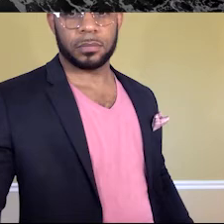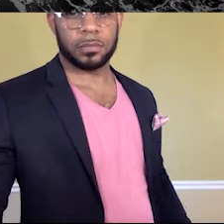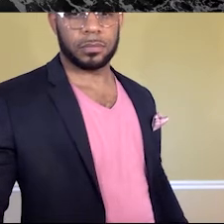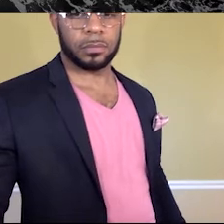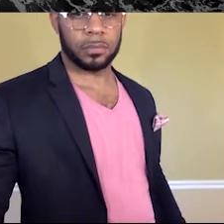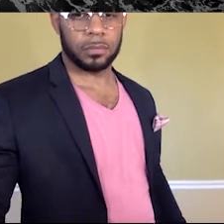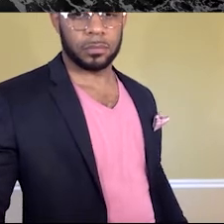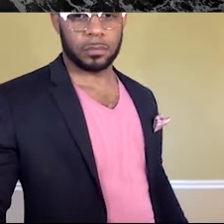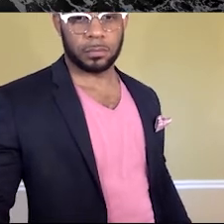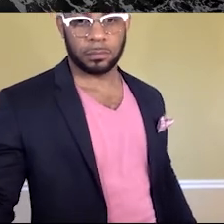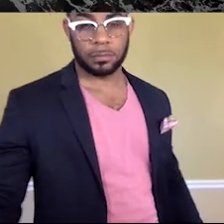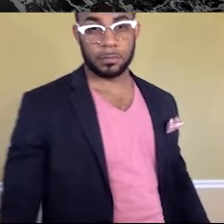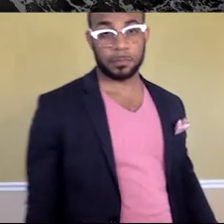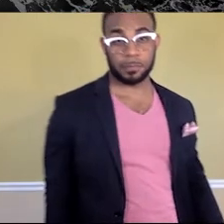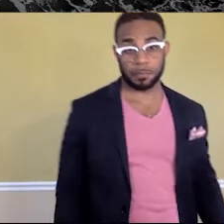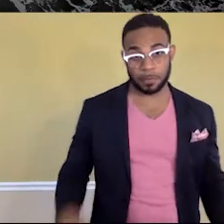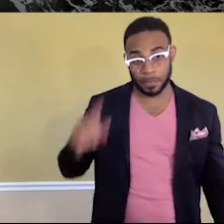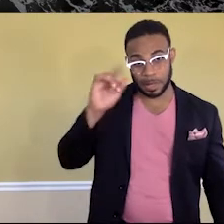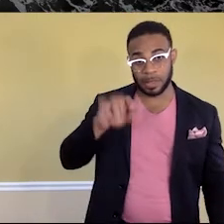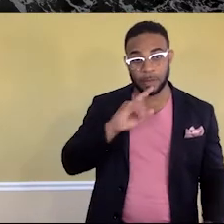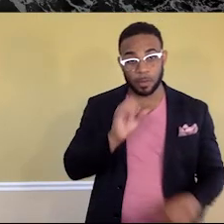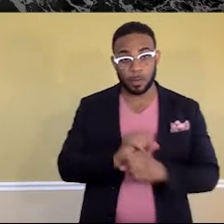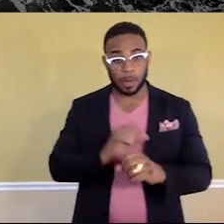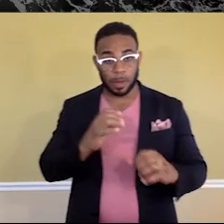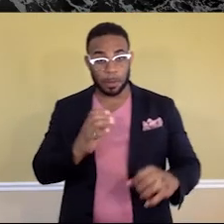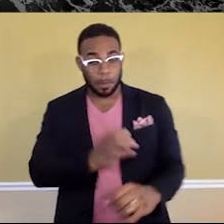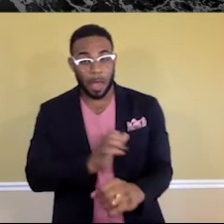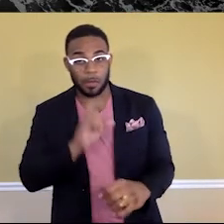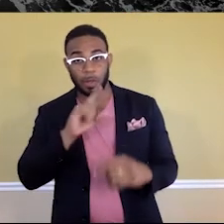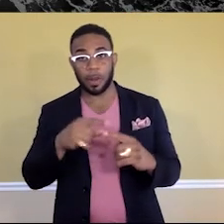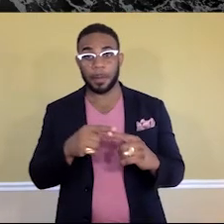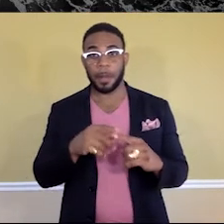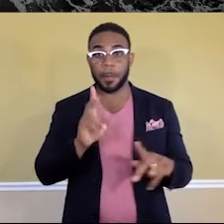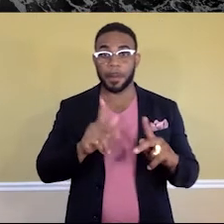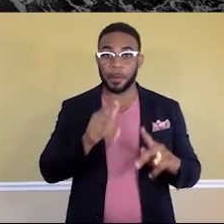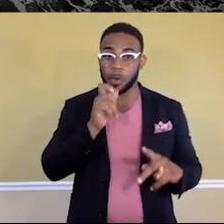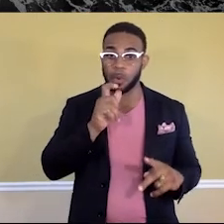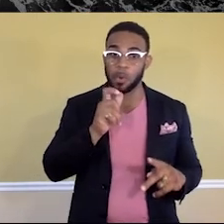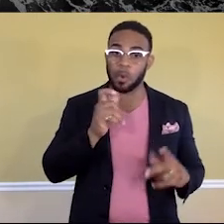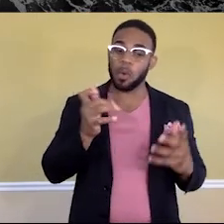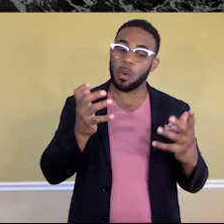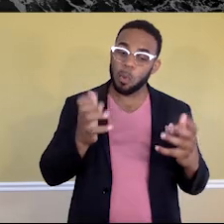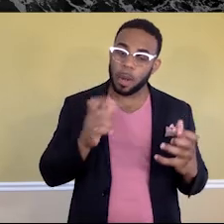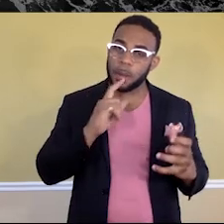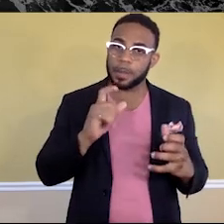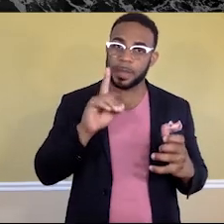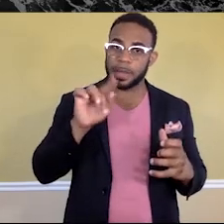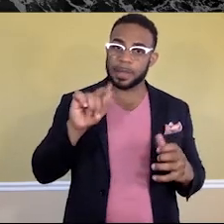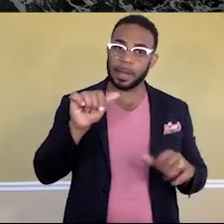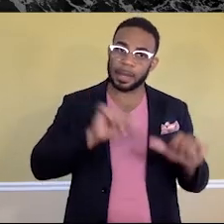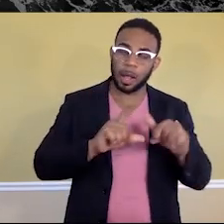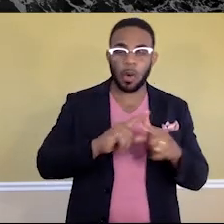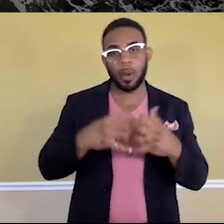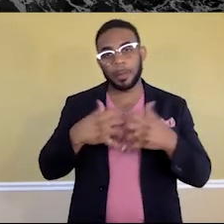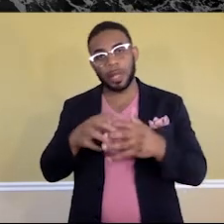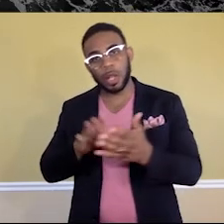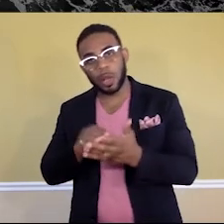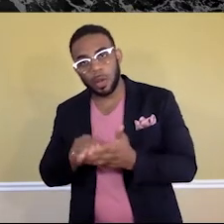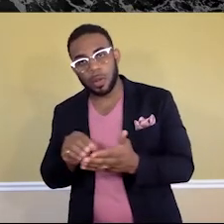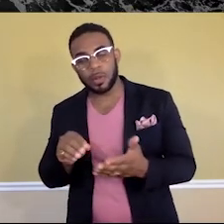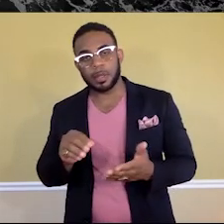So I think this is really powerful when we're talking about people who want to be in data science or machine